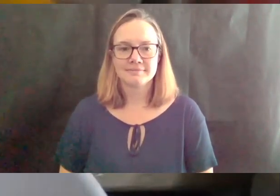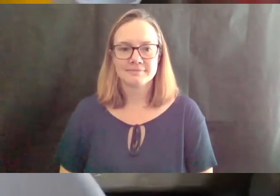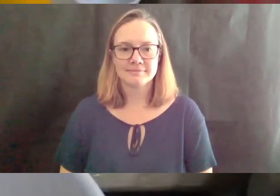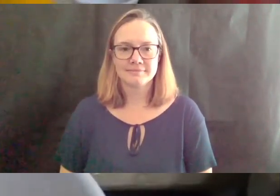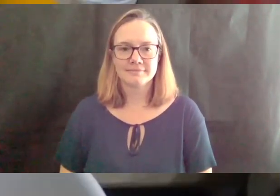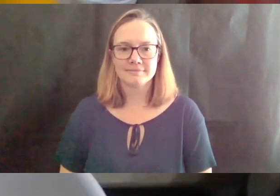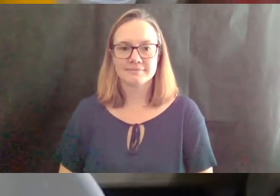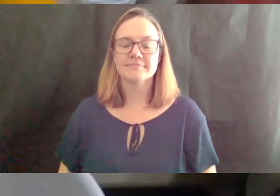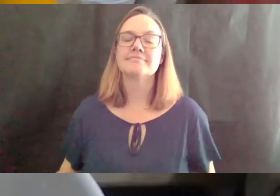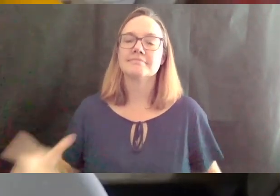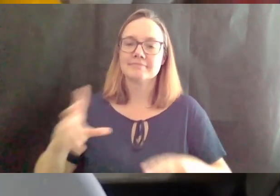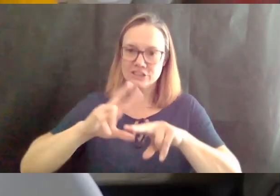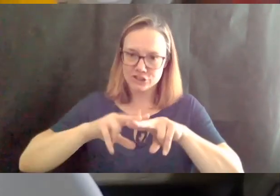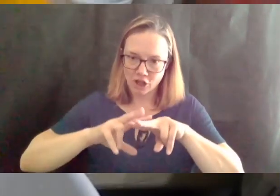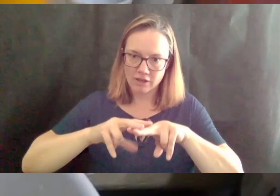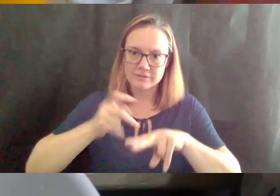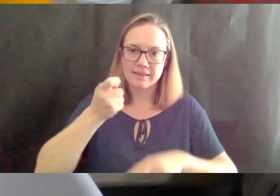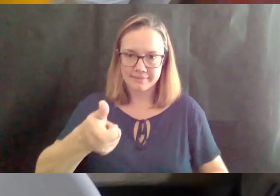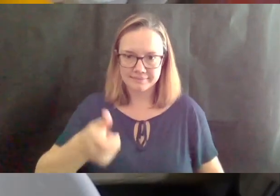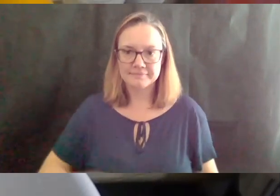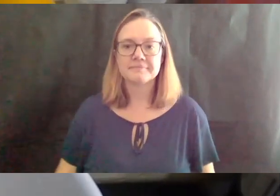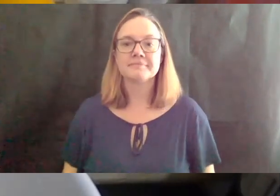And then salt.